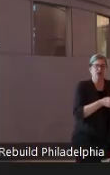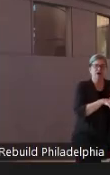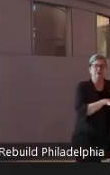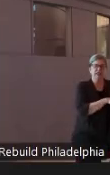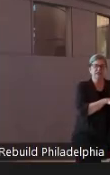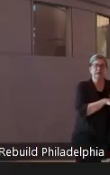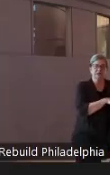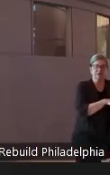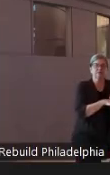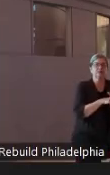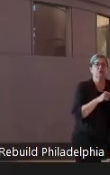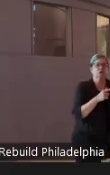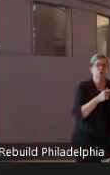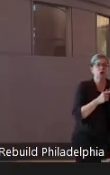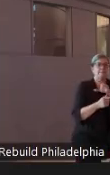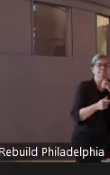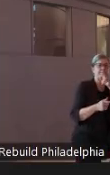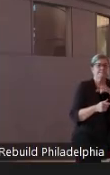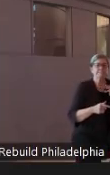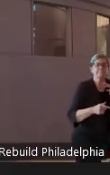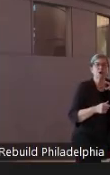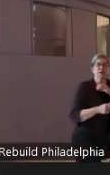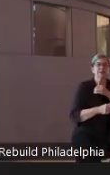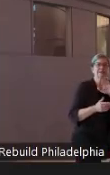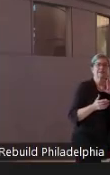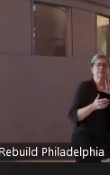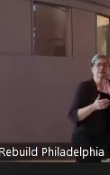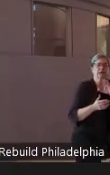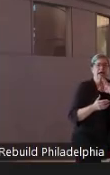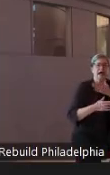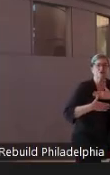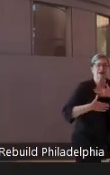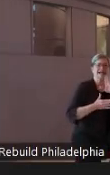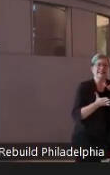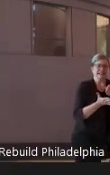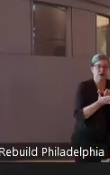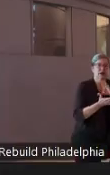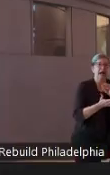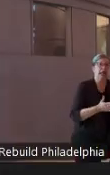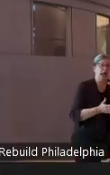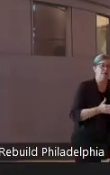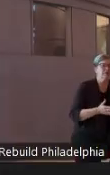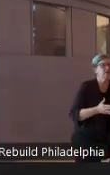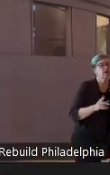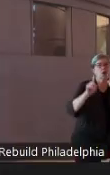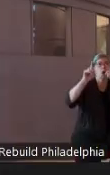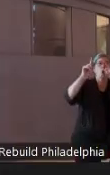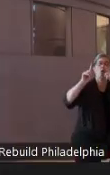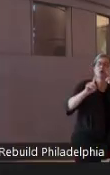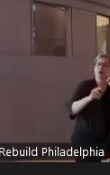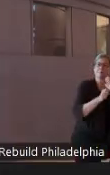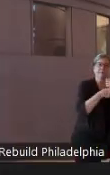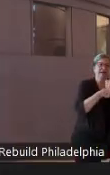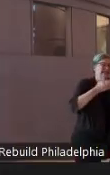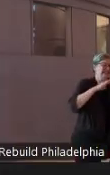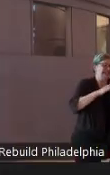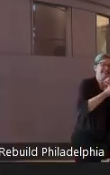and libraries, all with the goal of making the city a safer, cleaner,